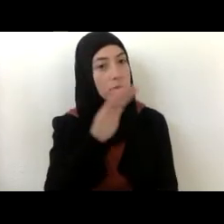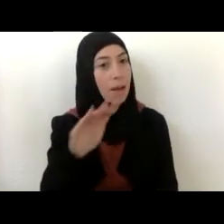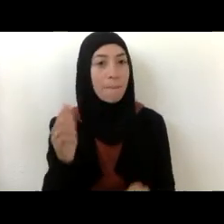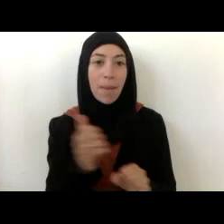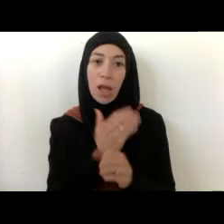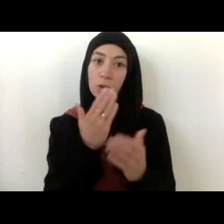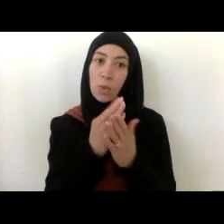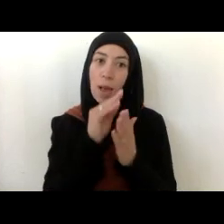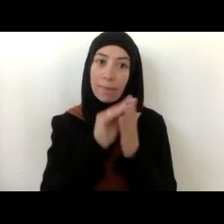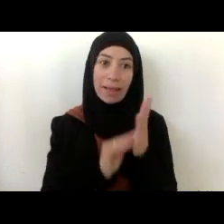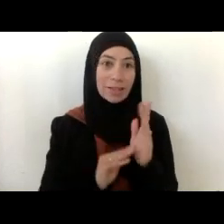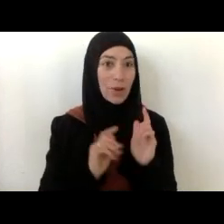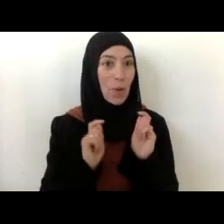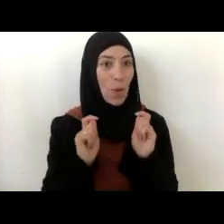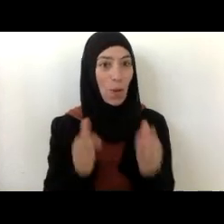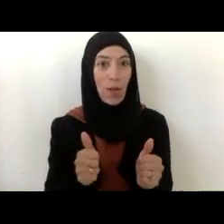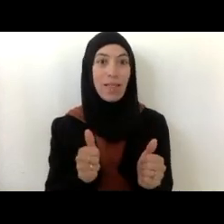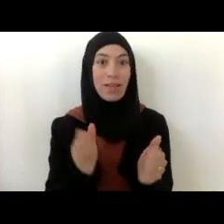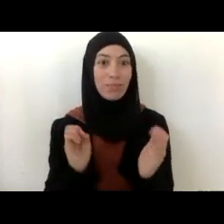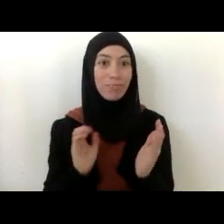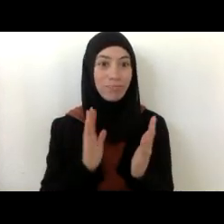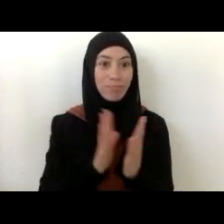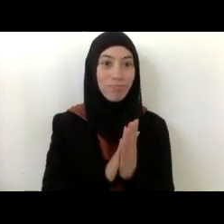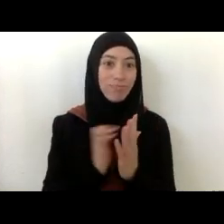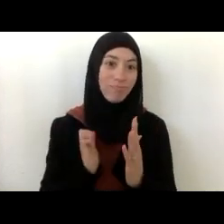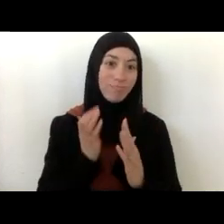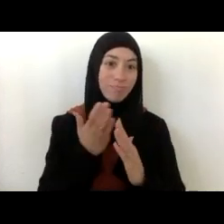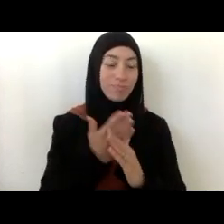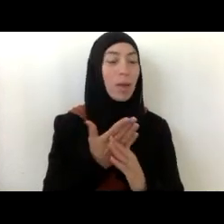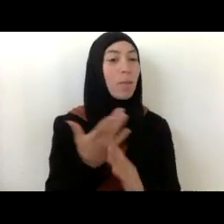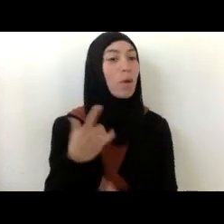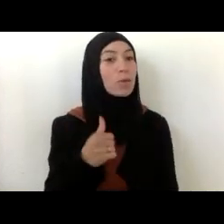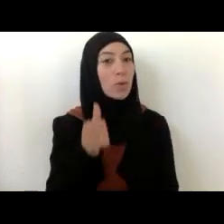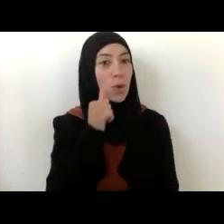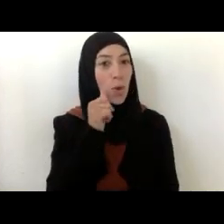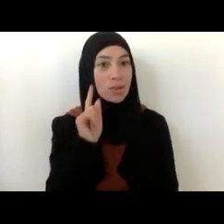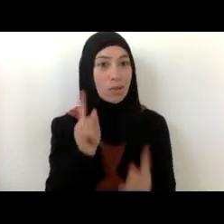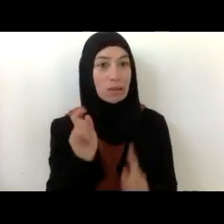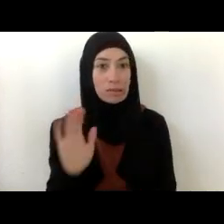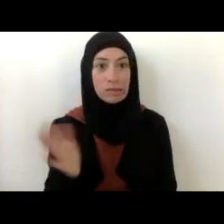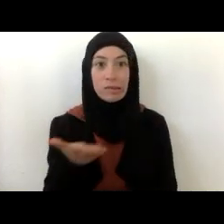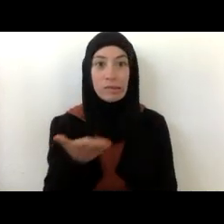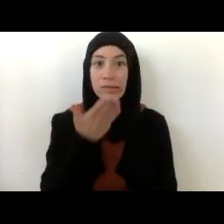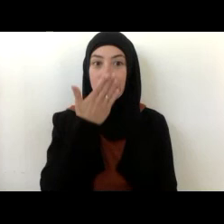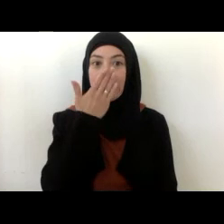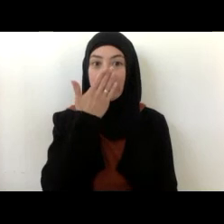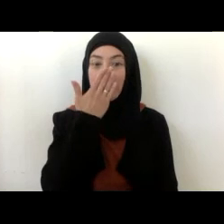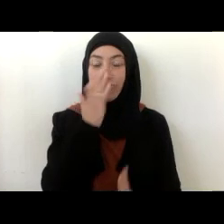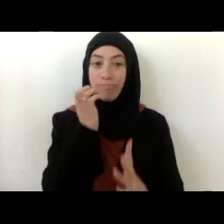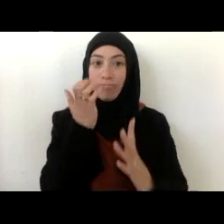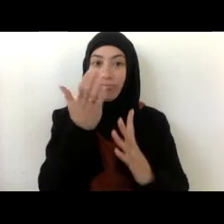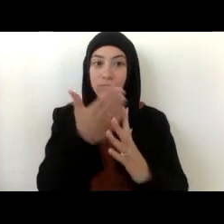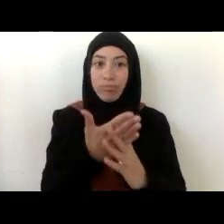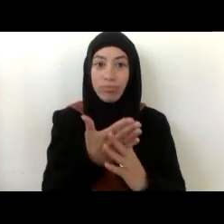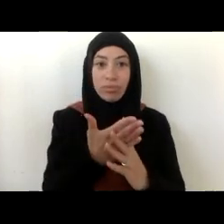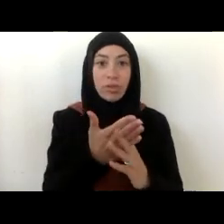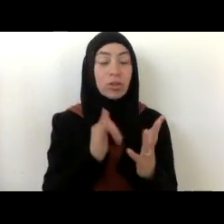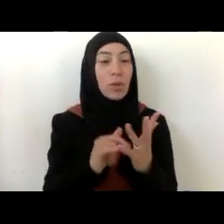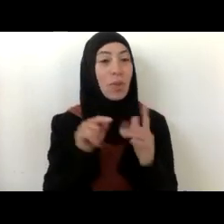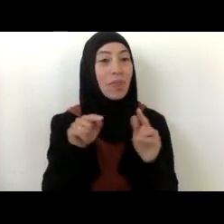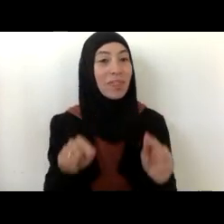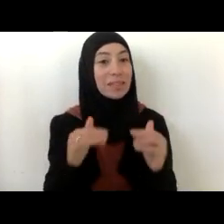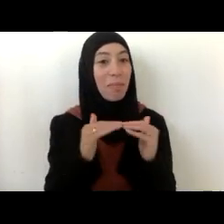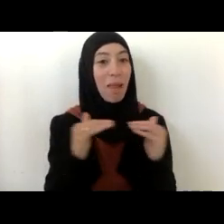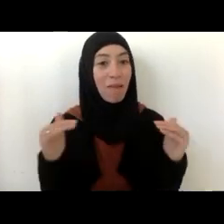in early, because we know that often we leave them to the last minute, and the Smarty Grants platform can